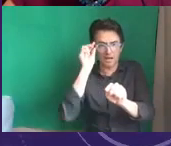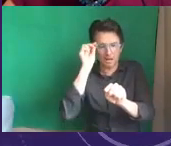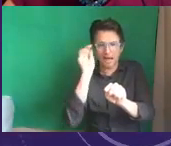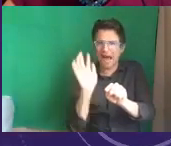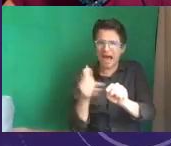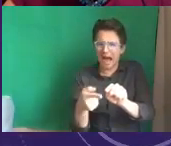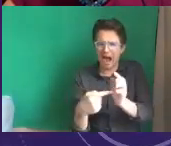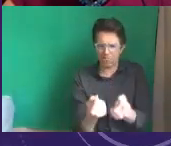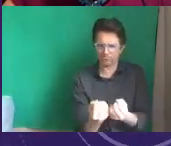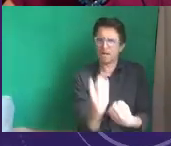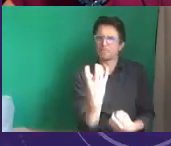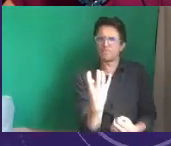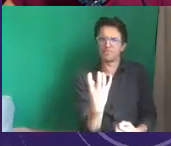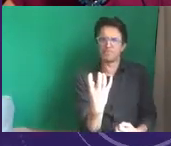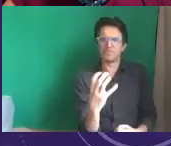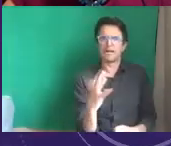in your description.